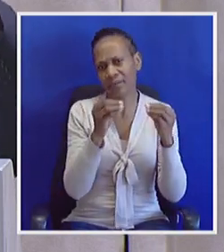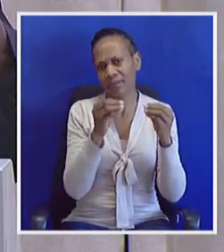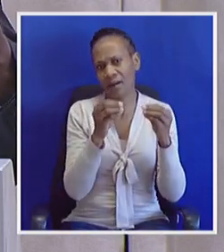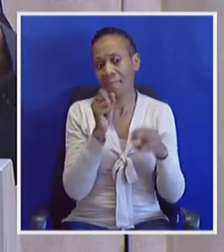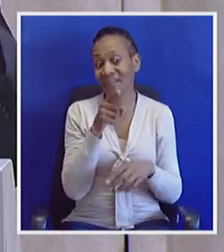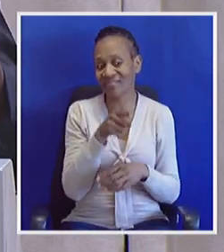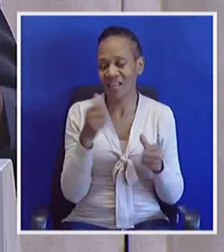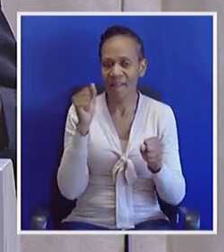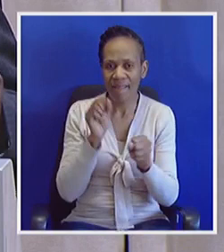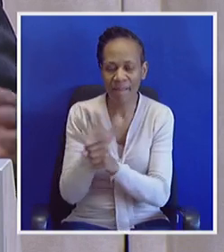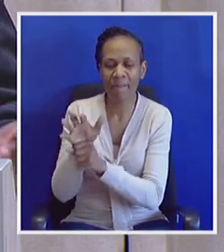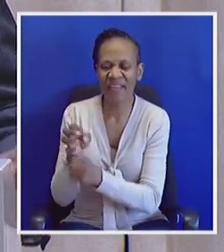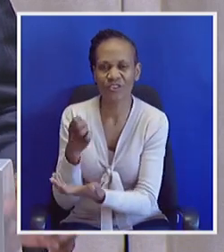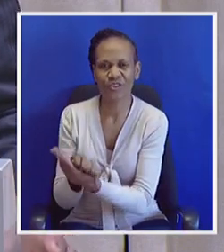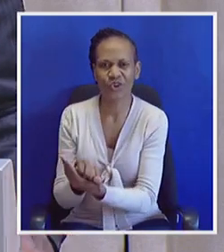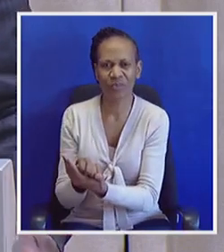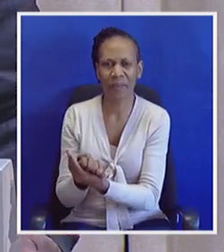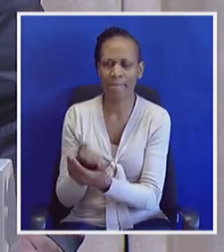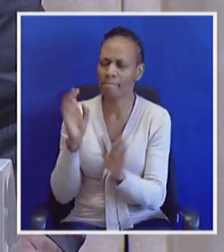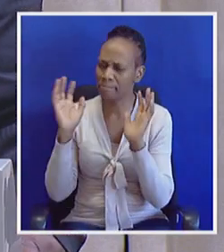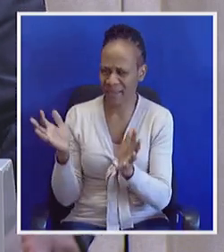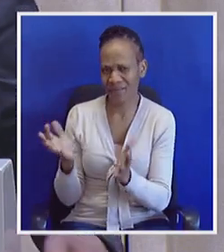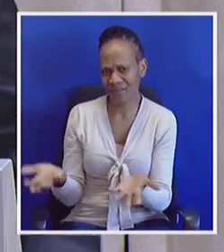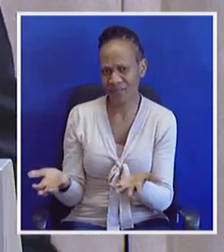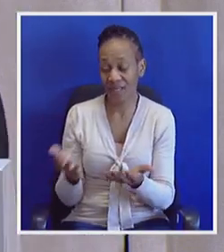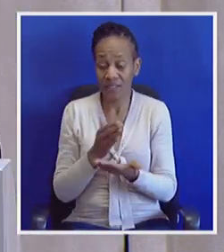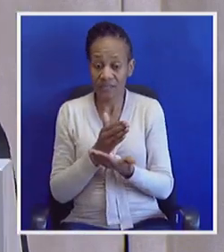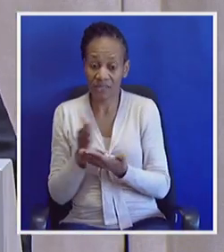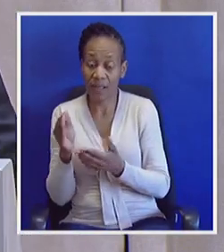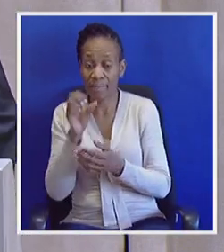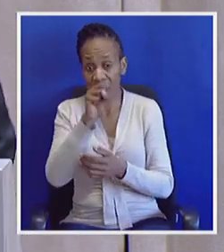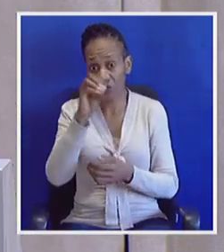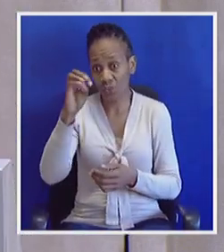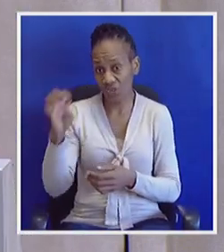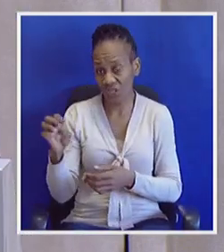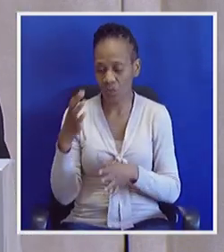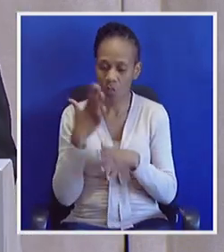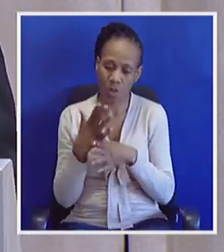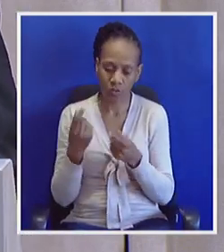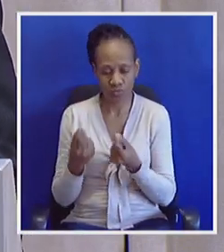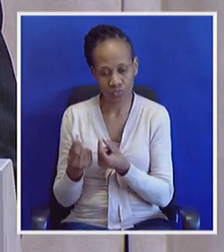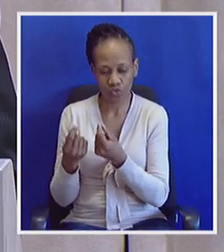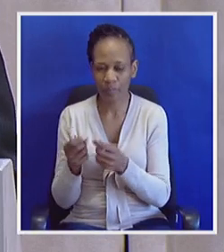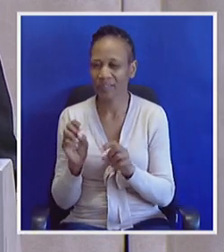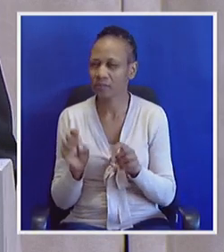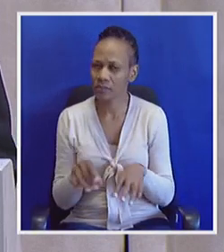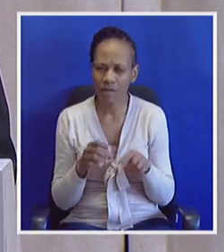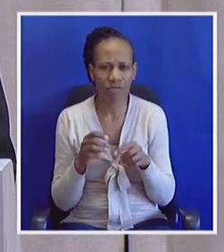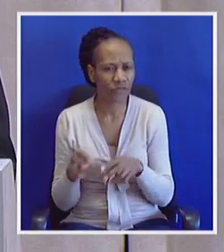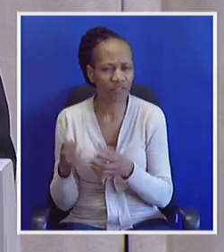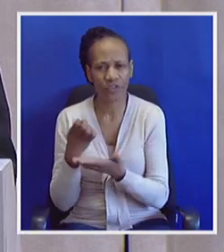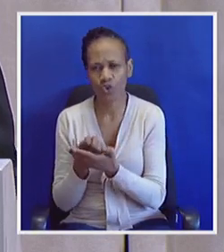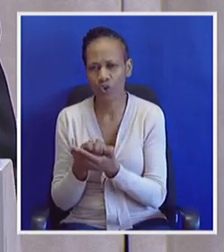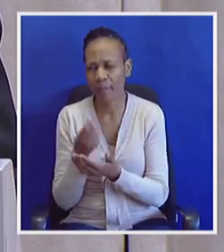a greater impact on our economy. And some of them, as I was saying, are operating in really difficult sectors of our